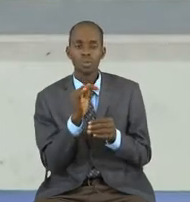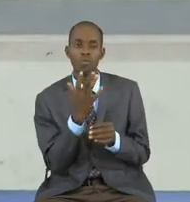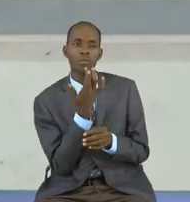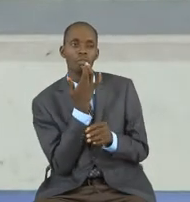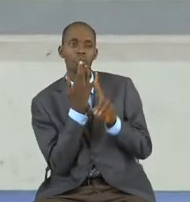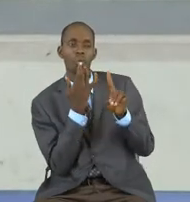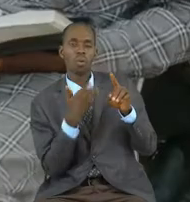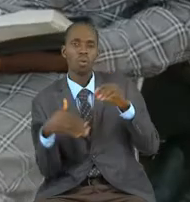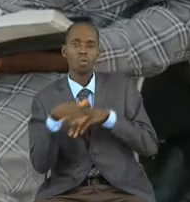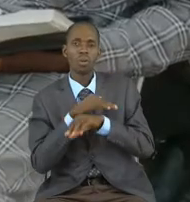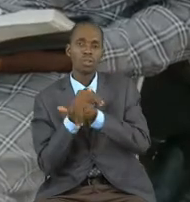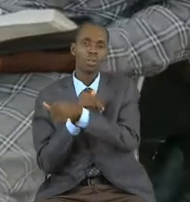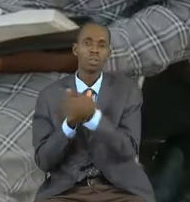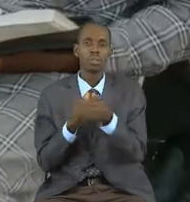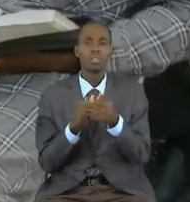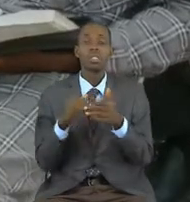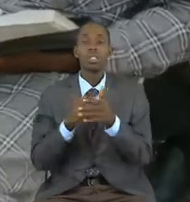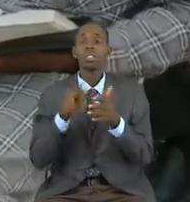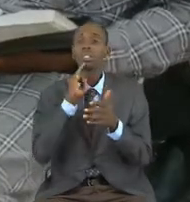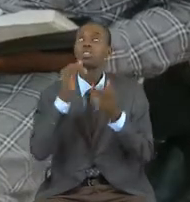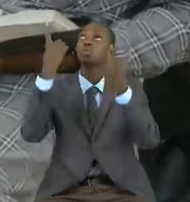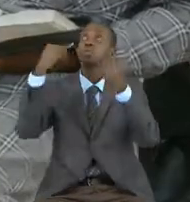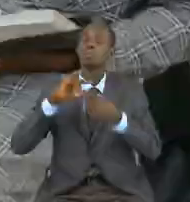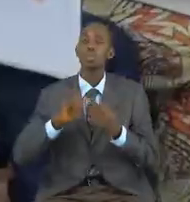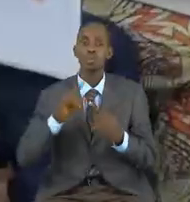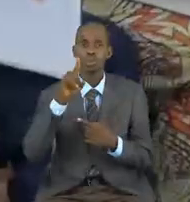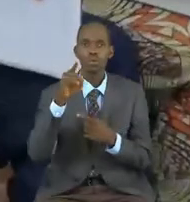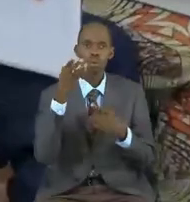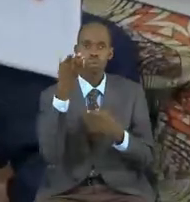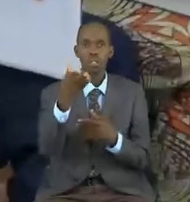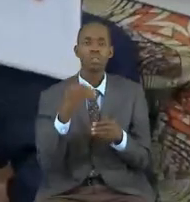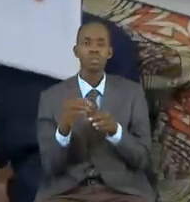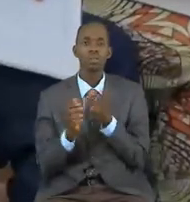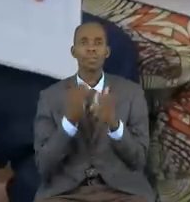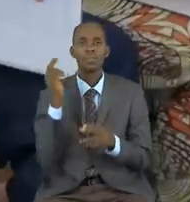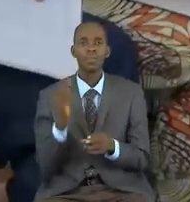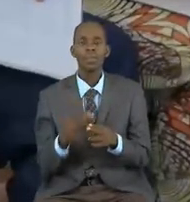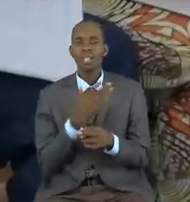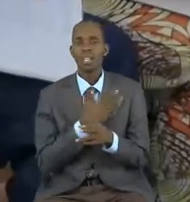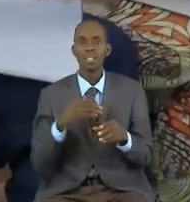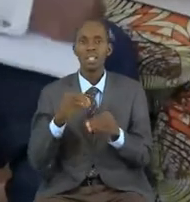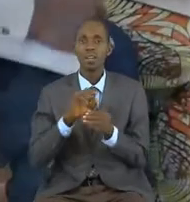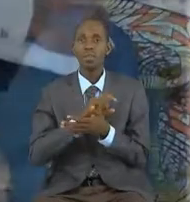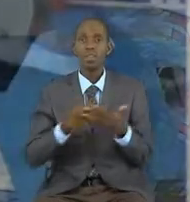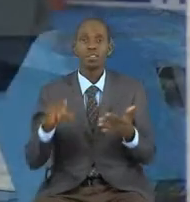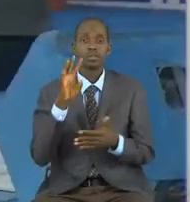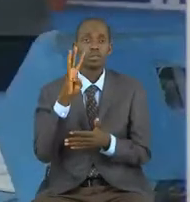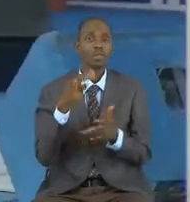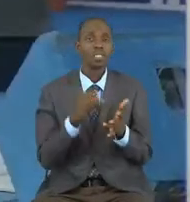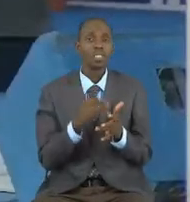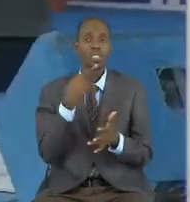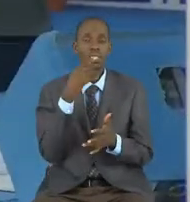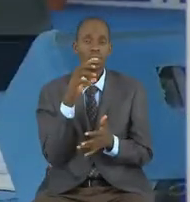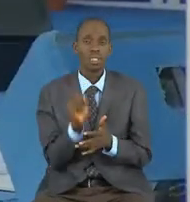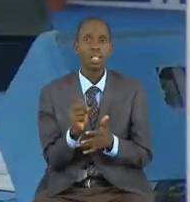It's coming to you there. I said it's coming to you there. And then in verse 4 it says, and they